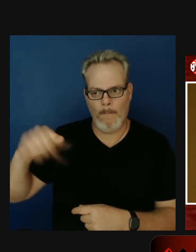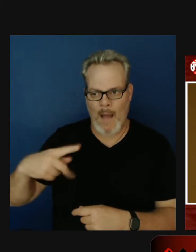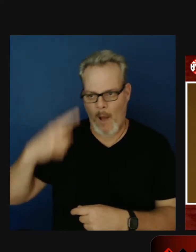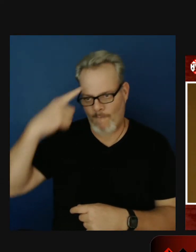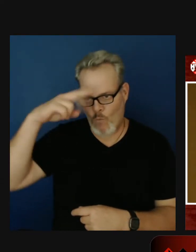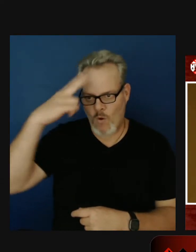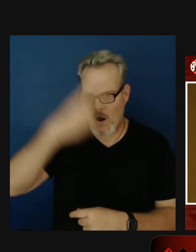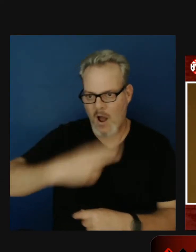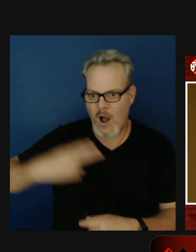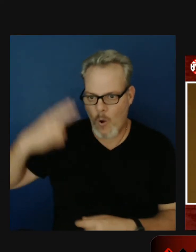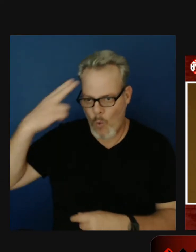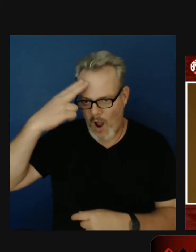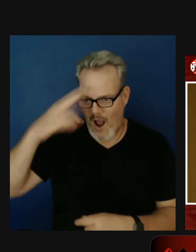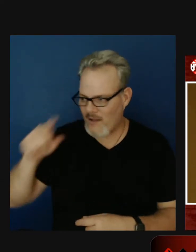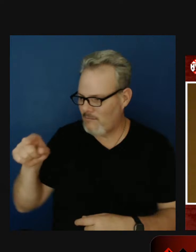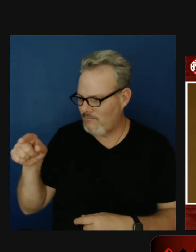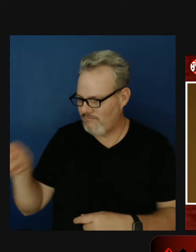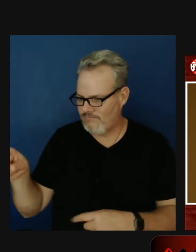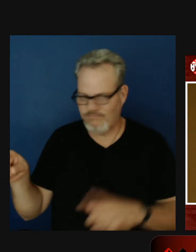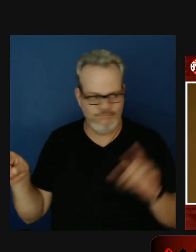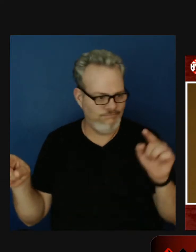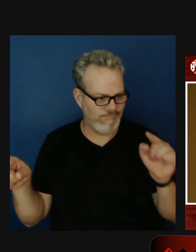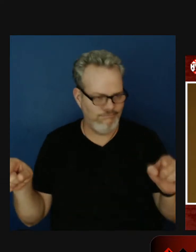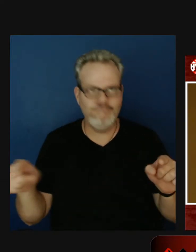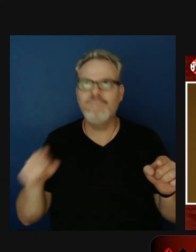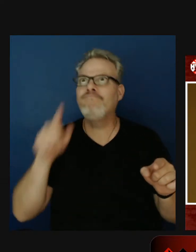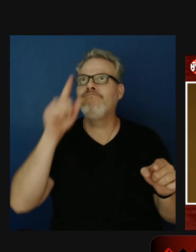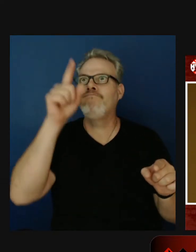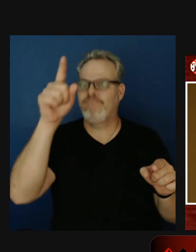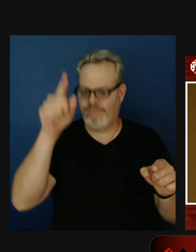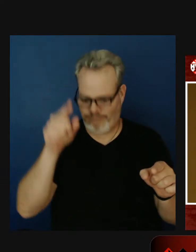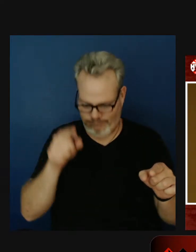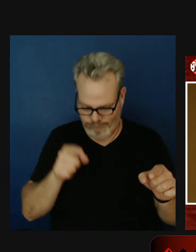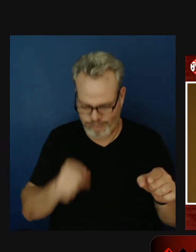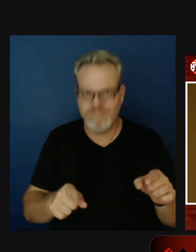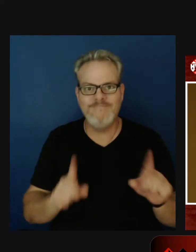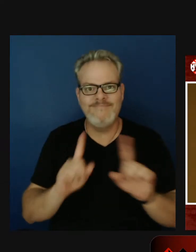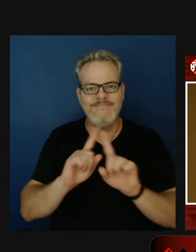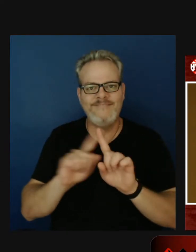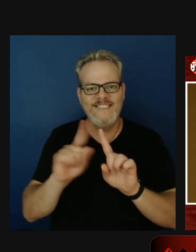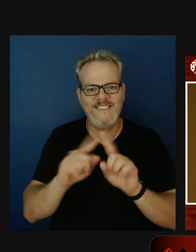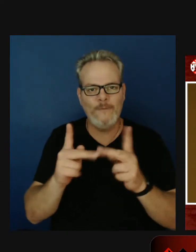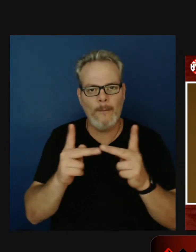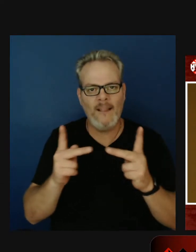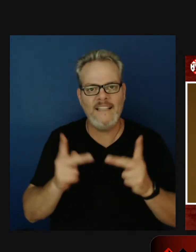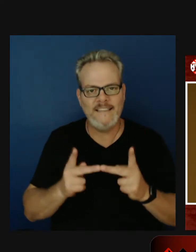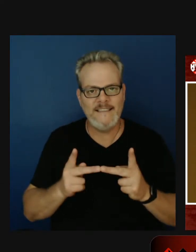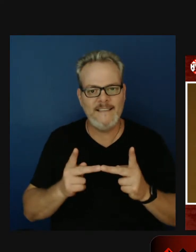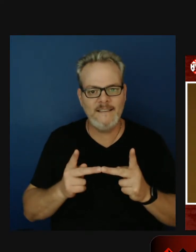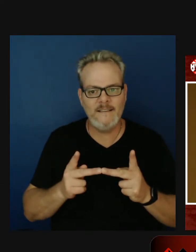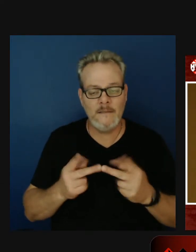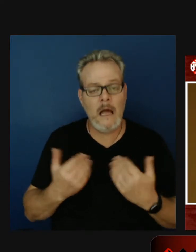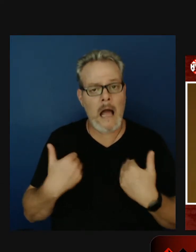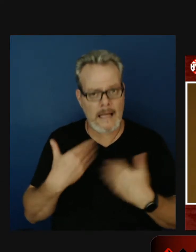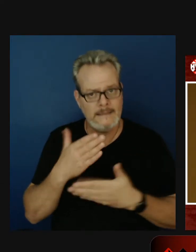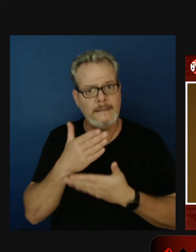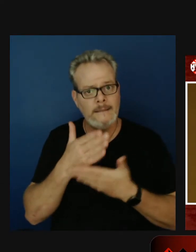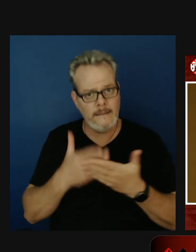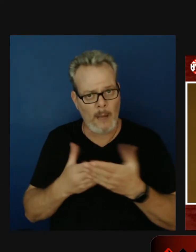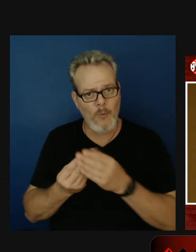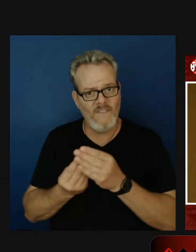here, hot springs right here, volcano house up here to stay at. And it does have some of the lava flows on it,